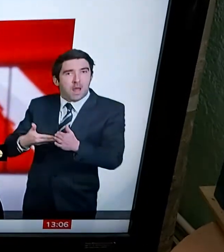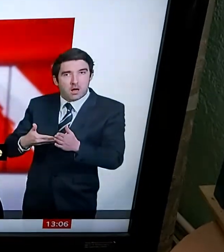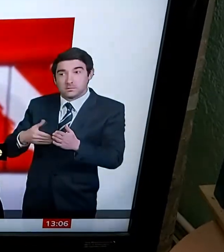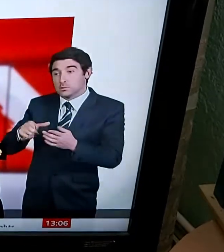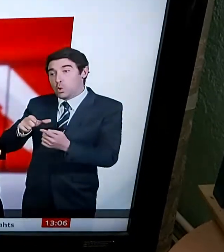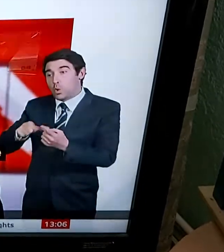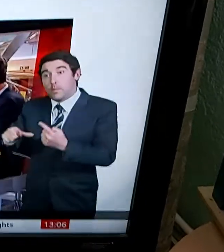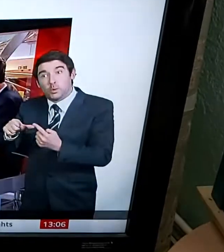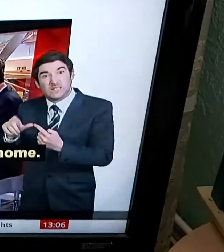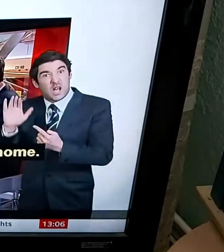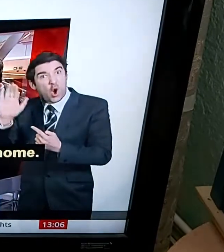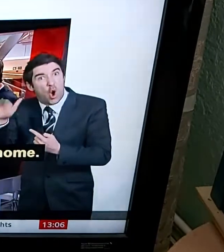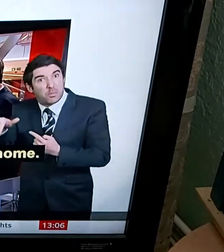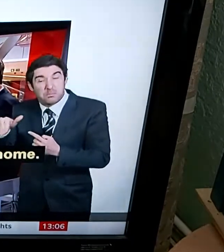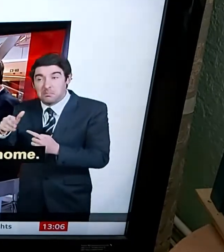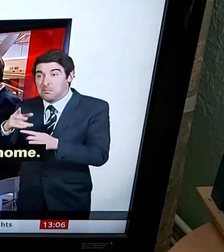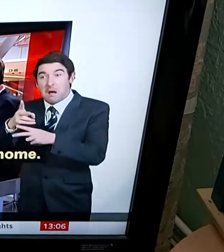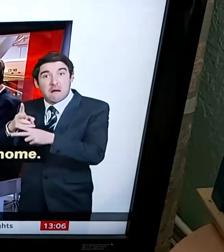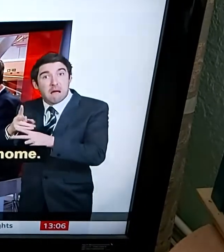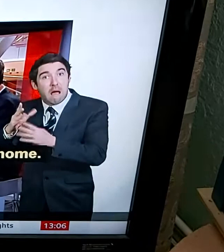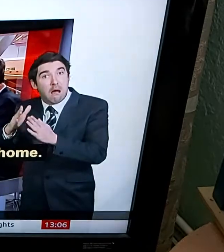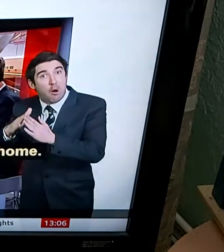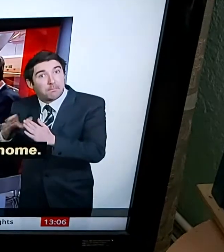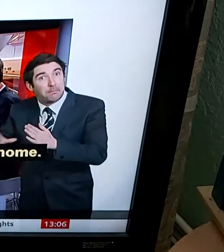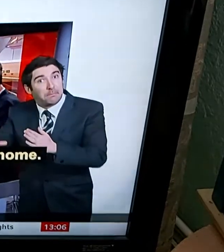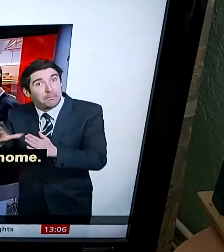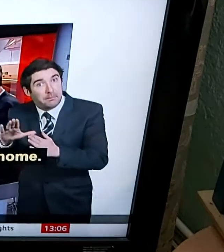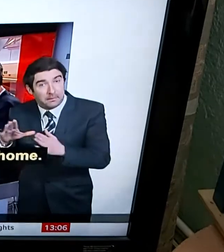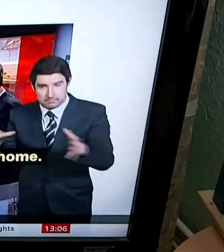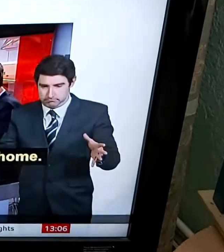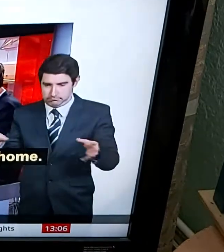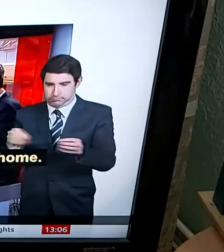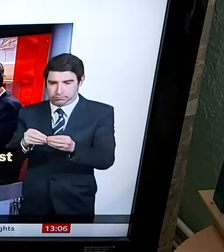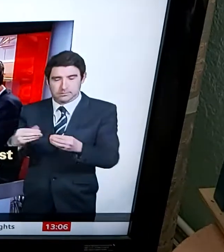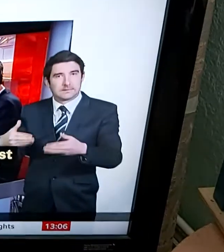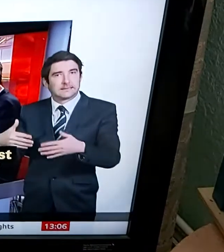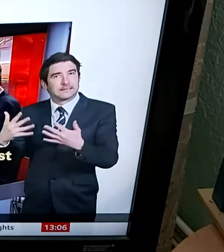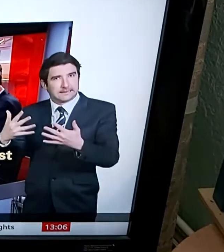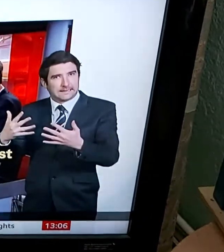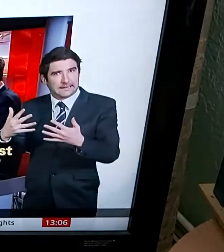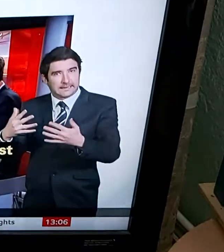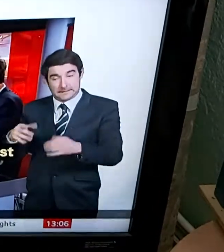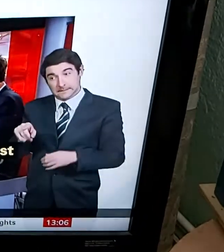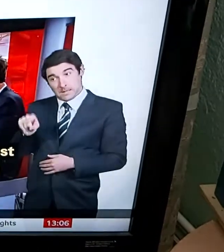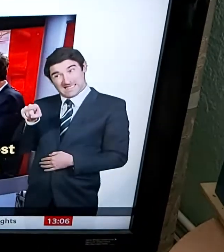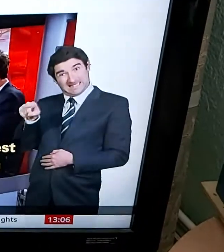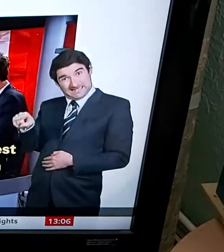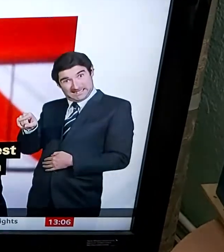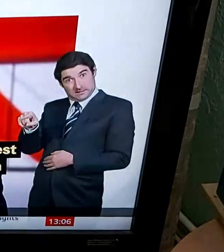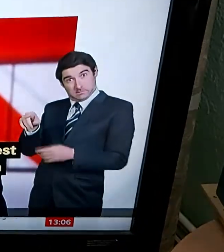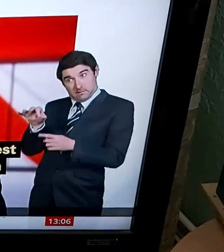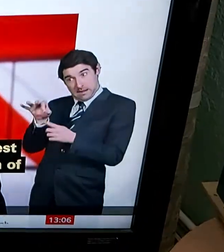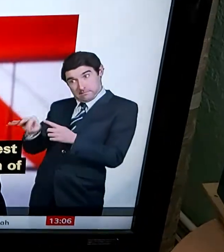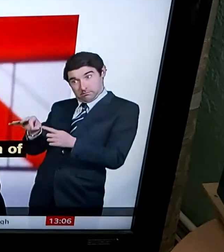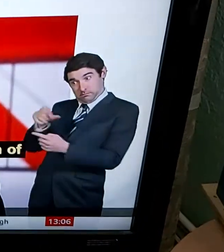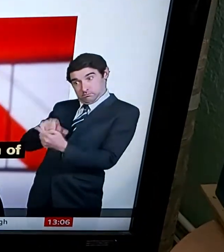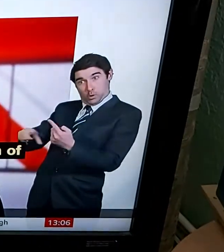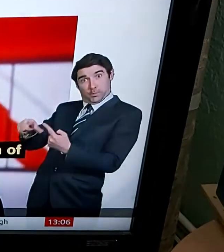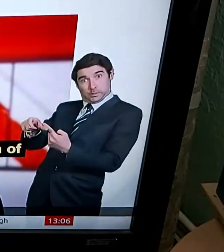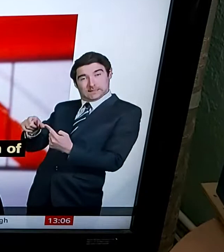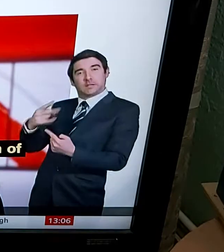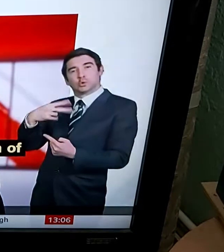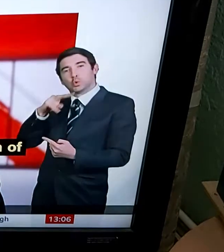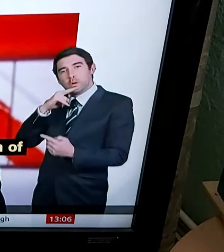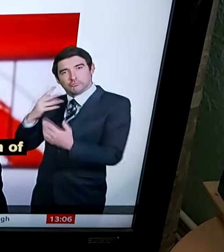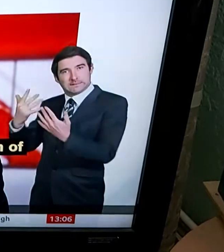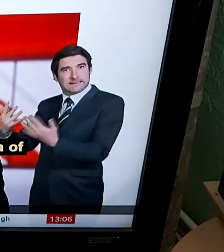showed for a week, the latest week they've got up until March the 20th, 210 deaths linked to